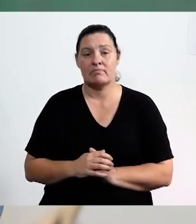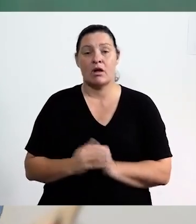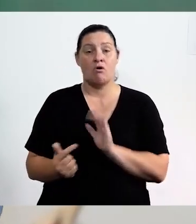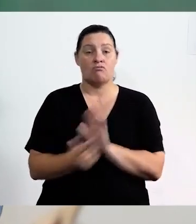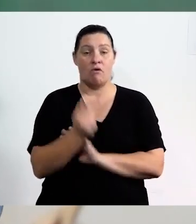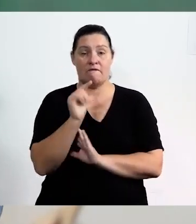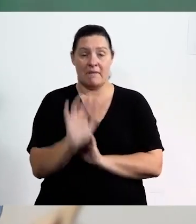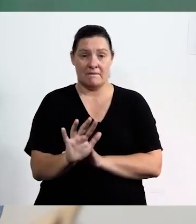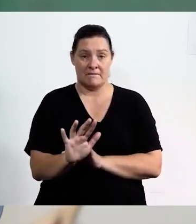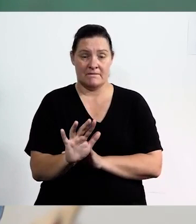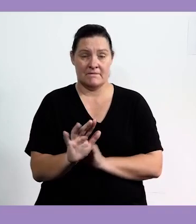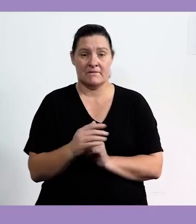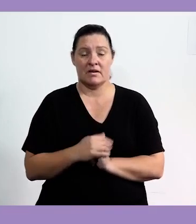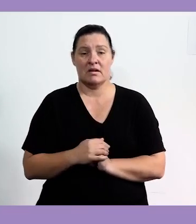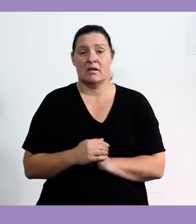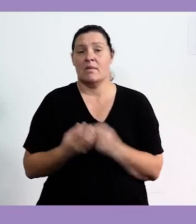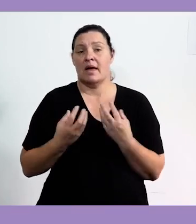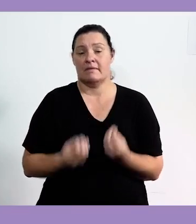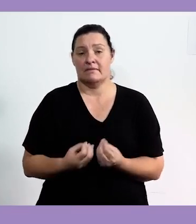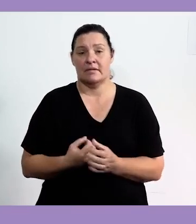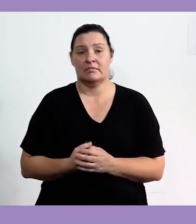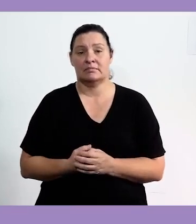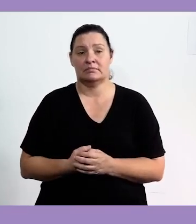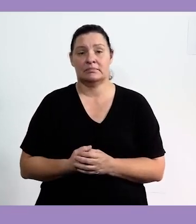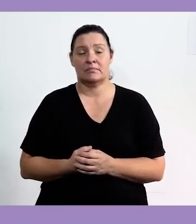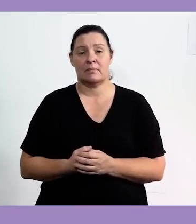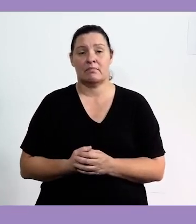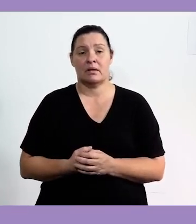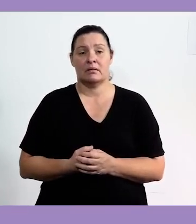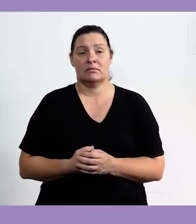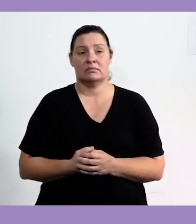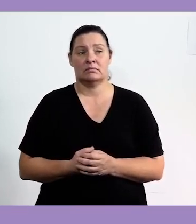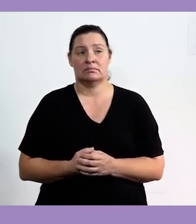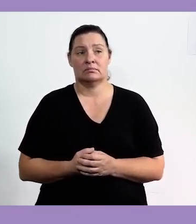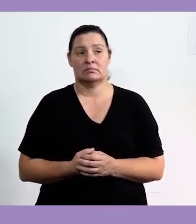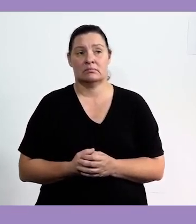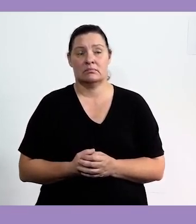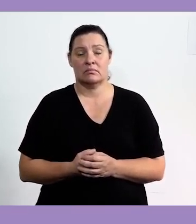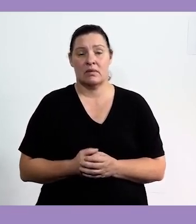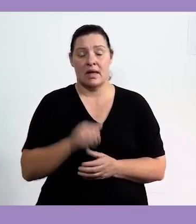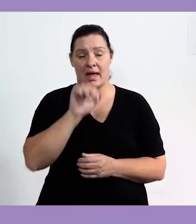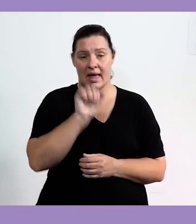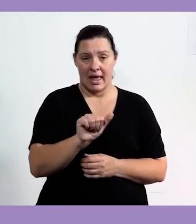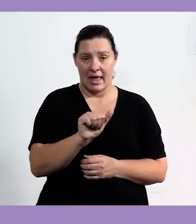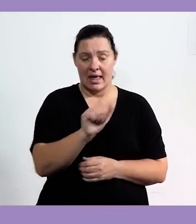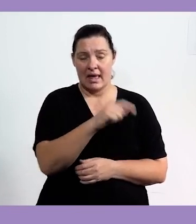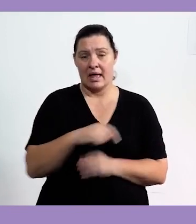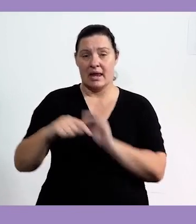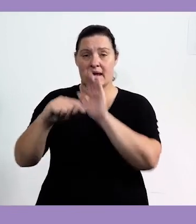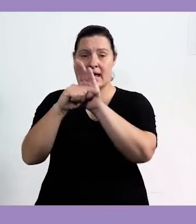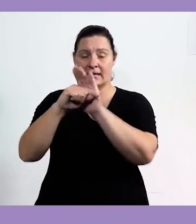So law number 5, we have there a raised to the